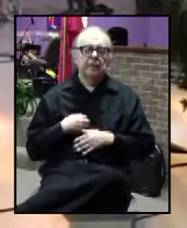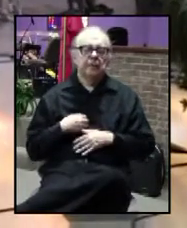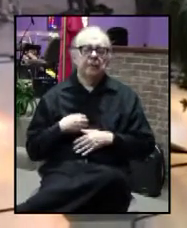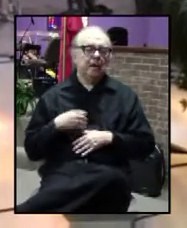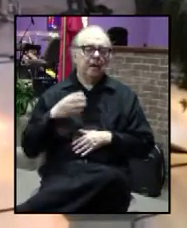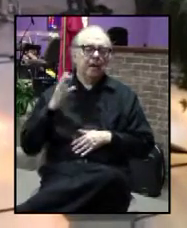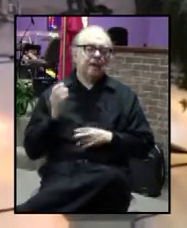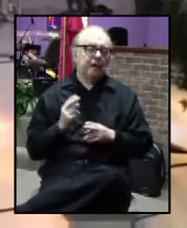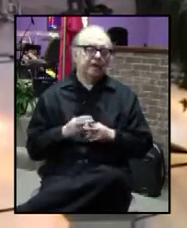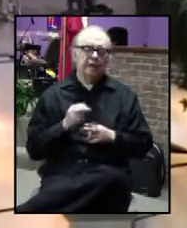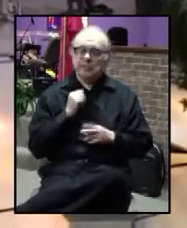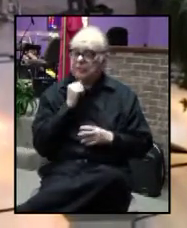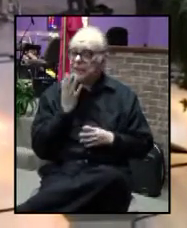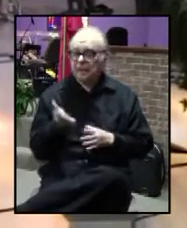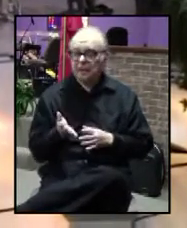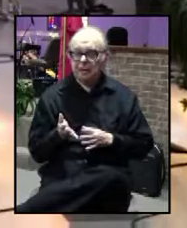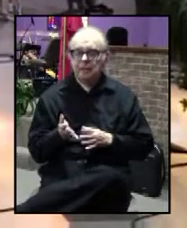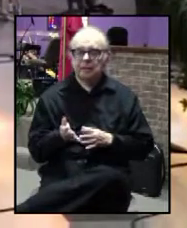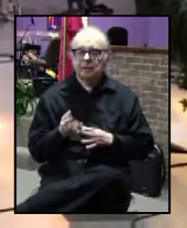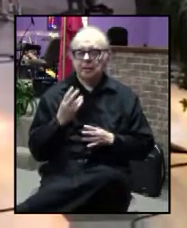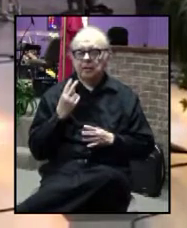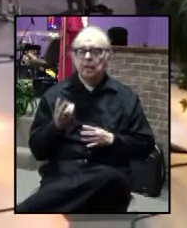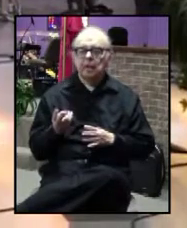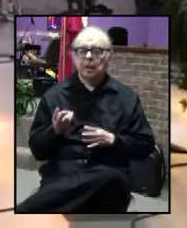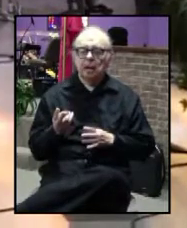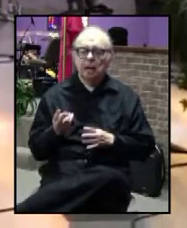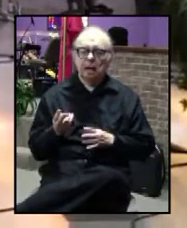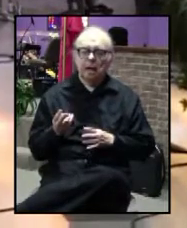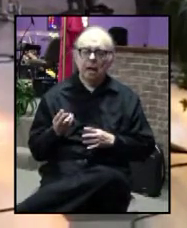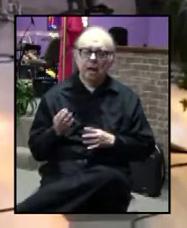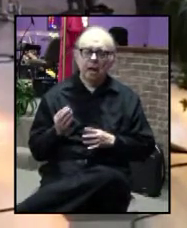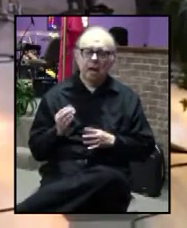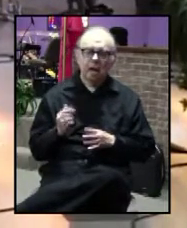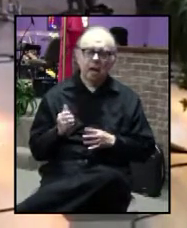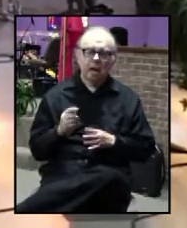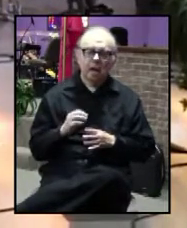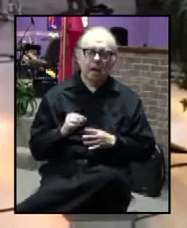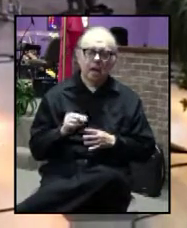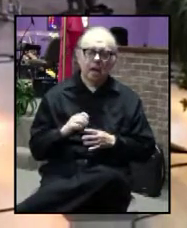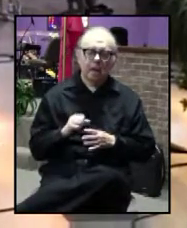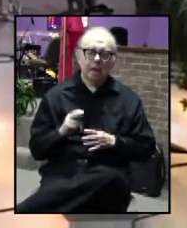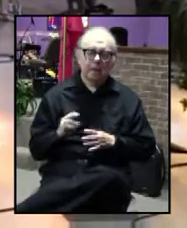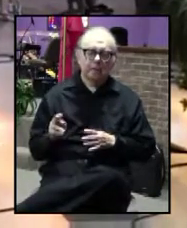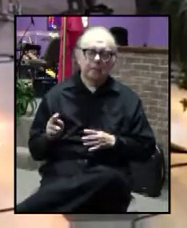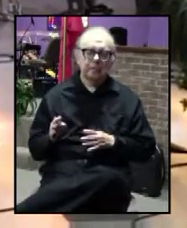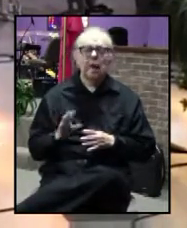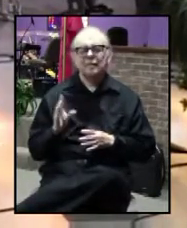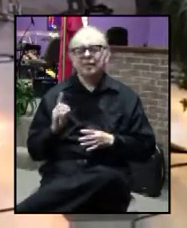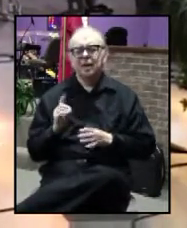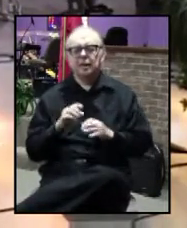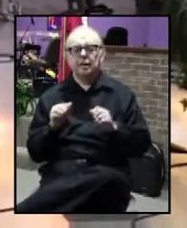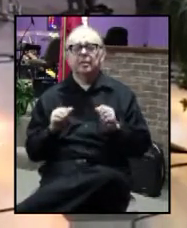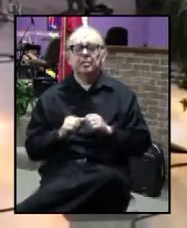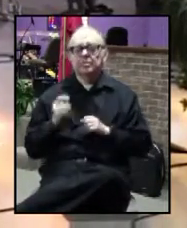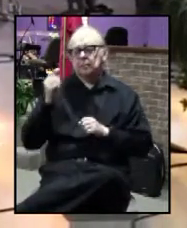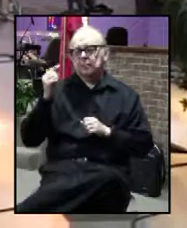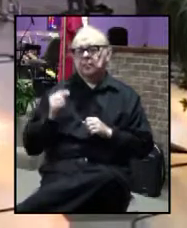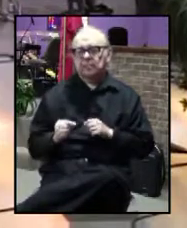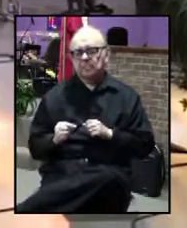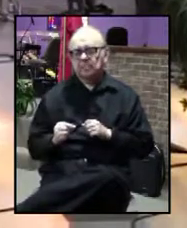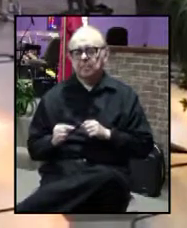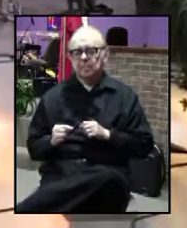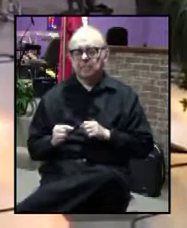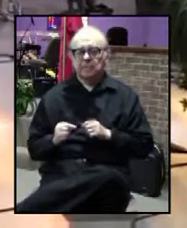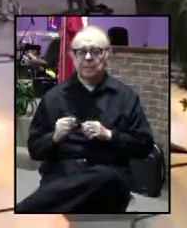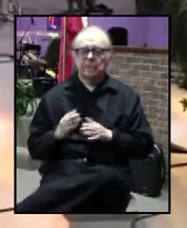gone for a long time. You see, Miamisburg has one, West Carrollton, Beaver Creek, up in Dayton. You come down a little bit further, there's